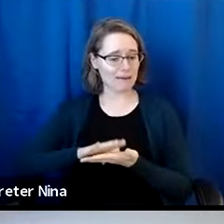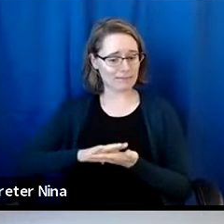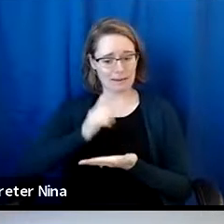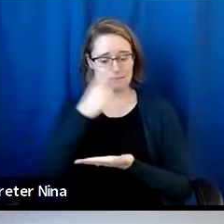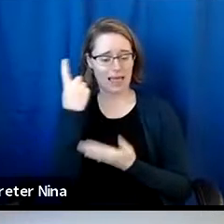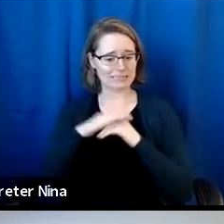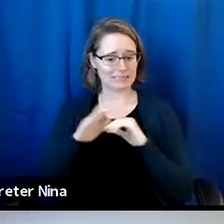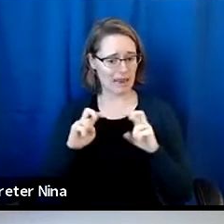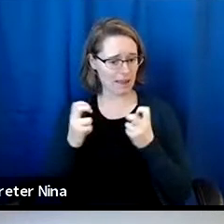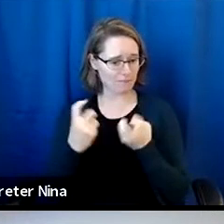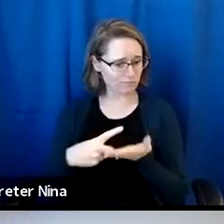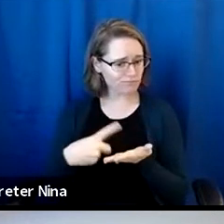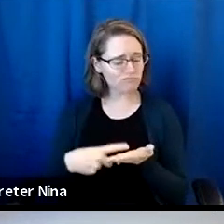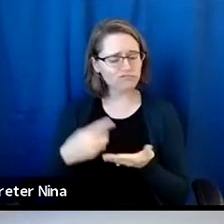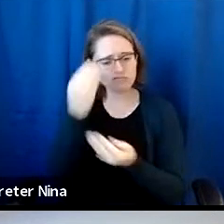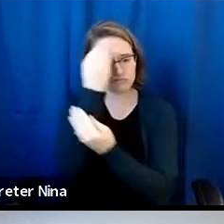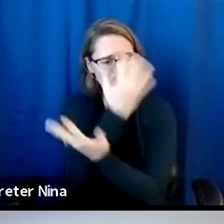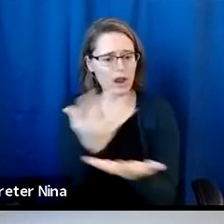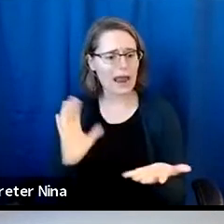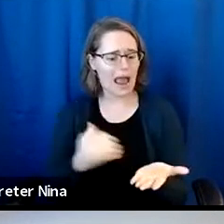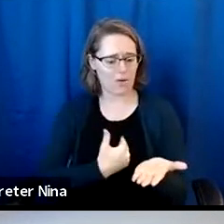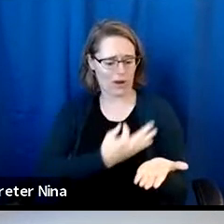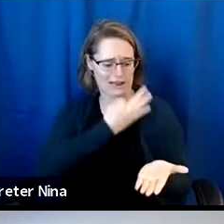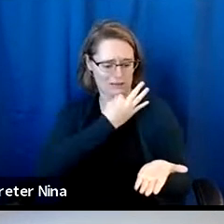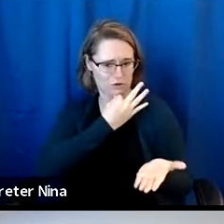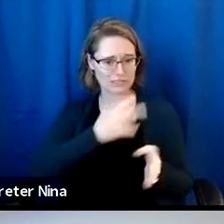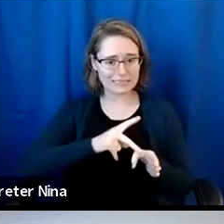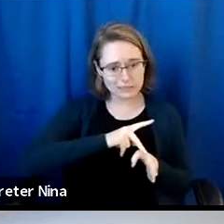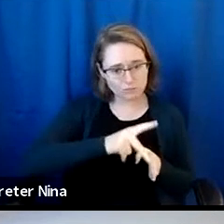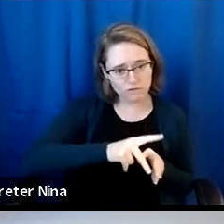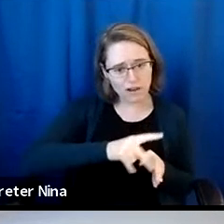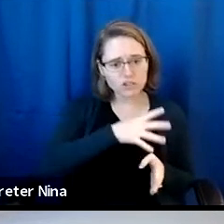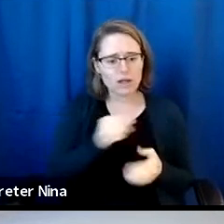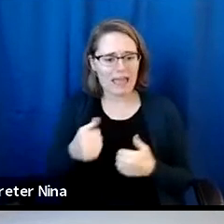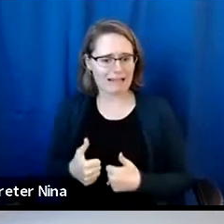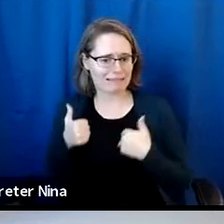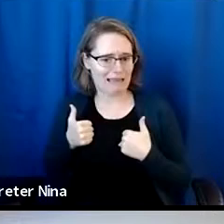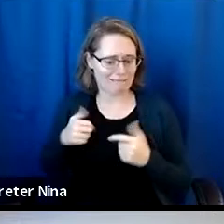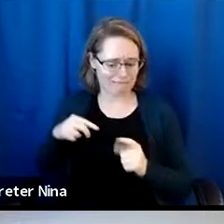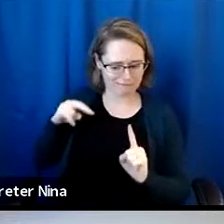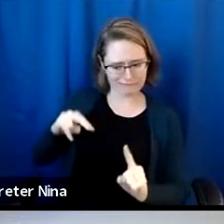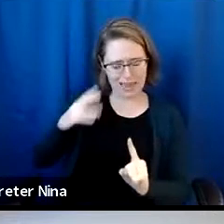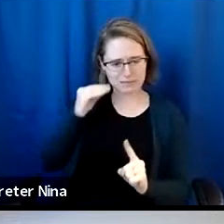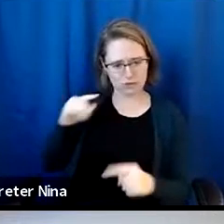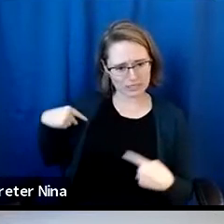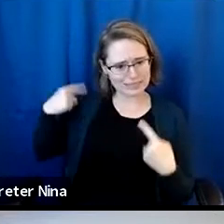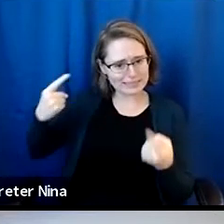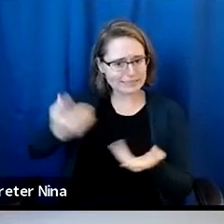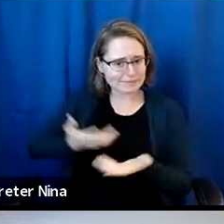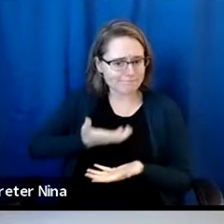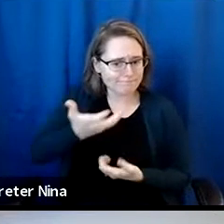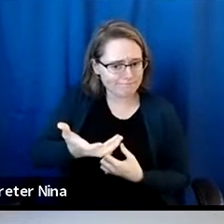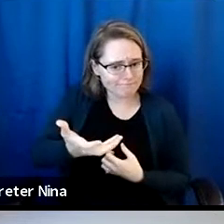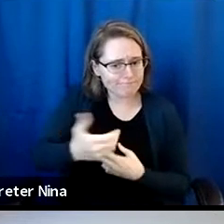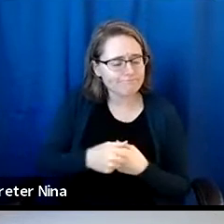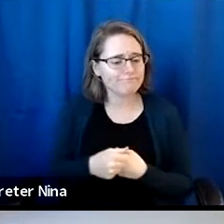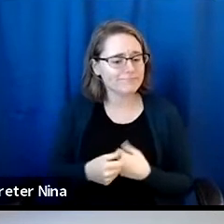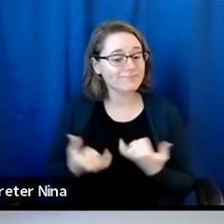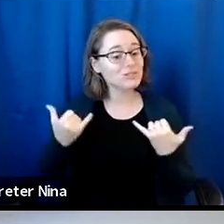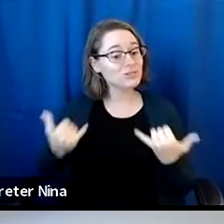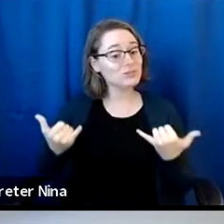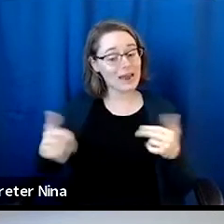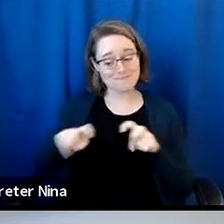our expertise from both a professional and lived lens. Today, I have a panel